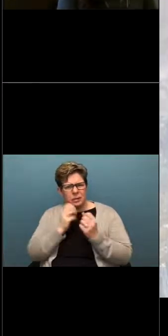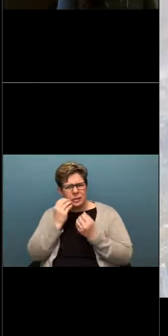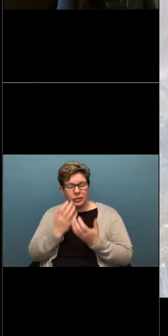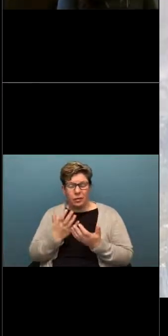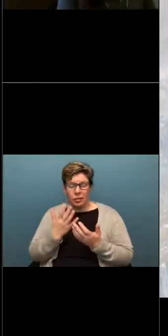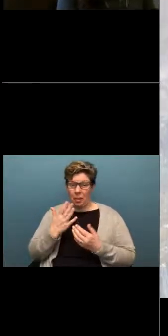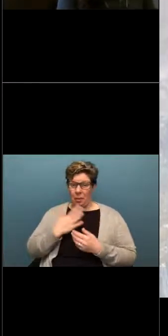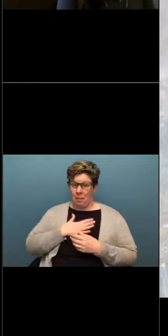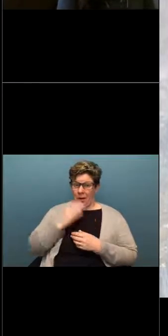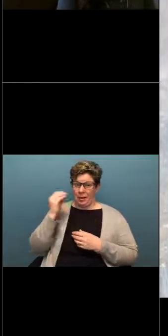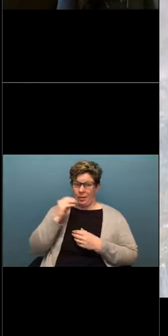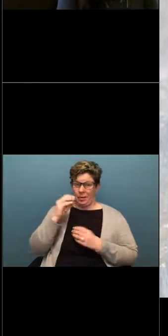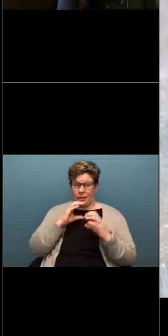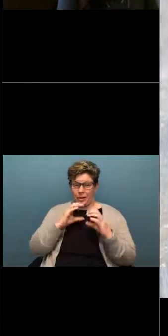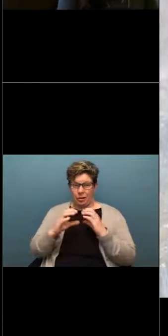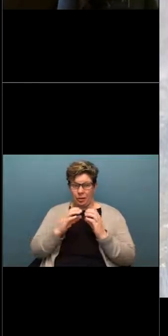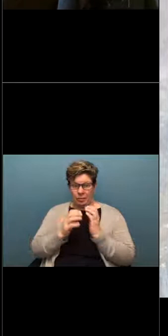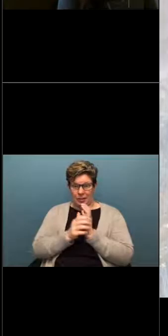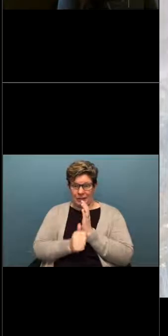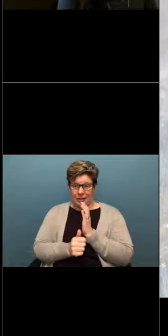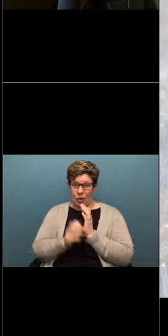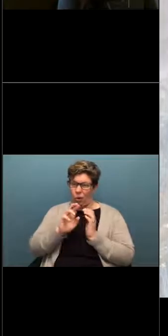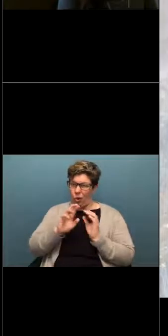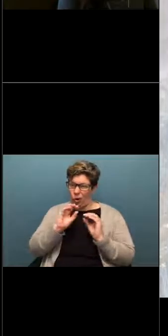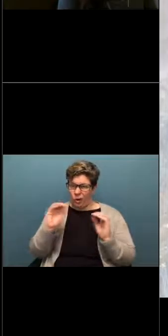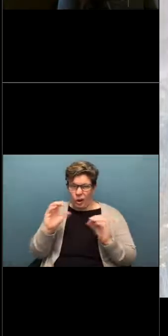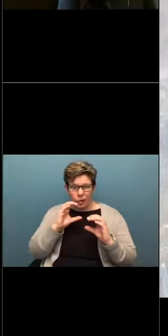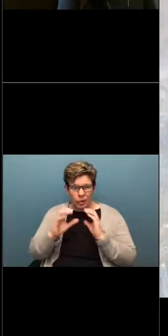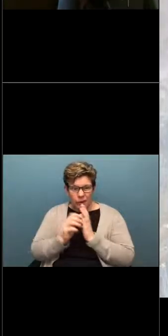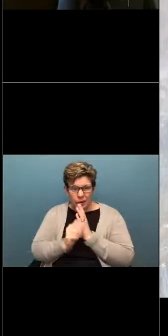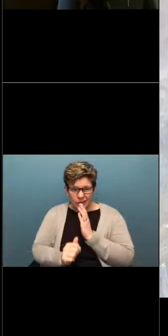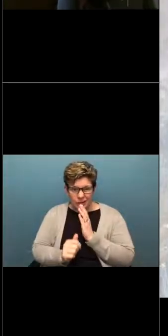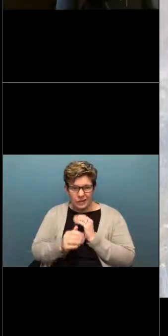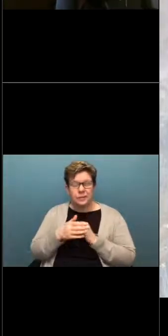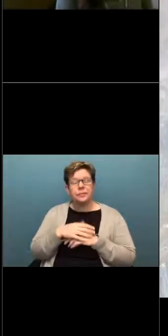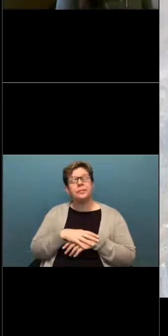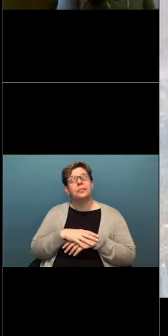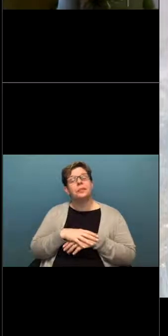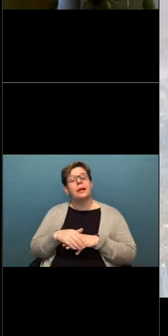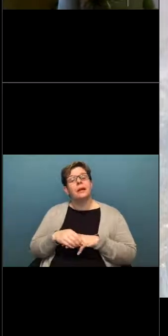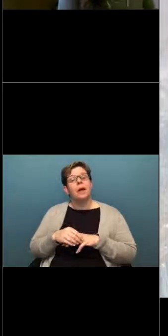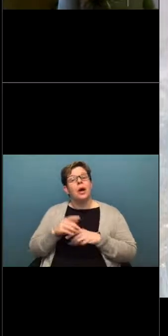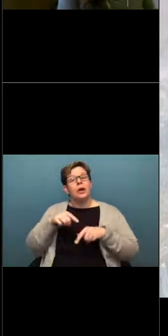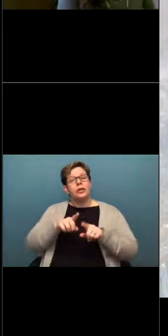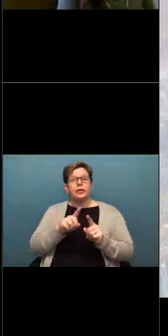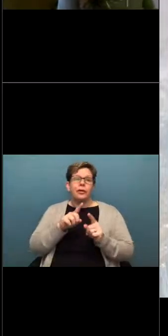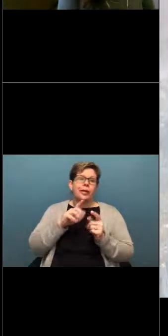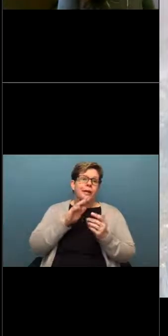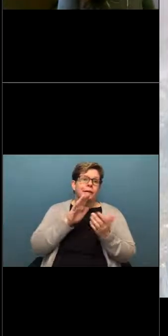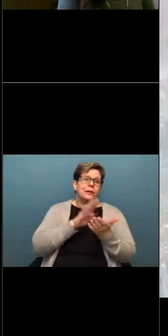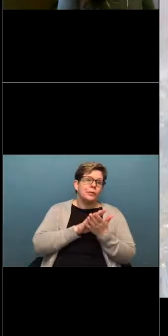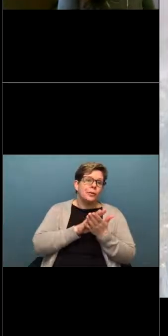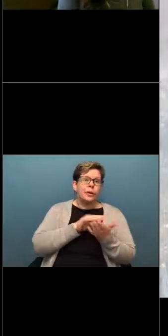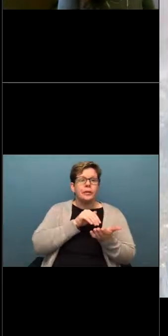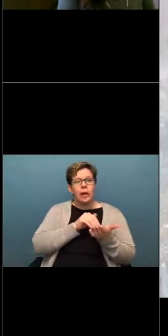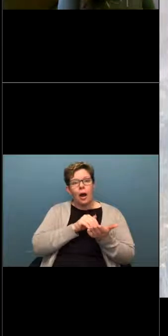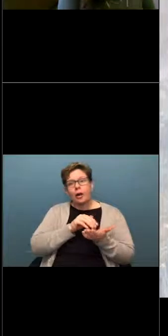communication skills or lack thereof. You would think as part of training for doctors, nurses, and